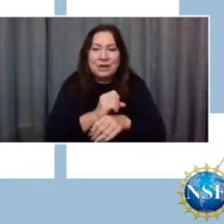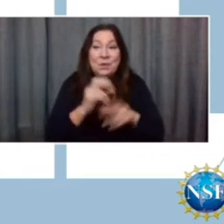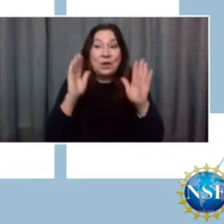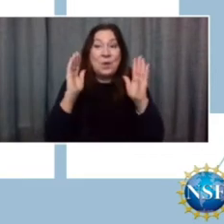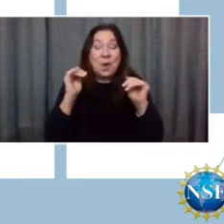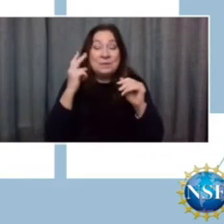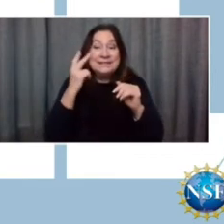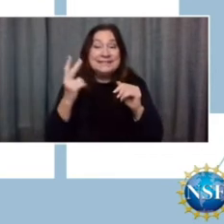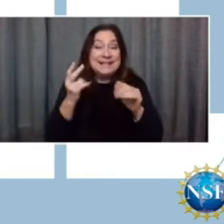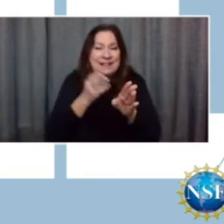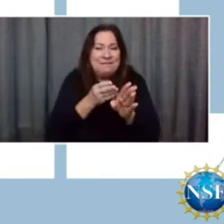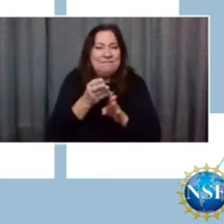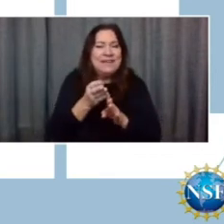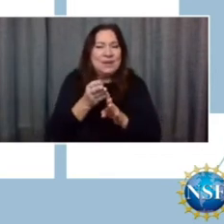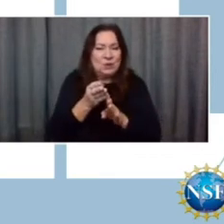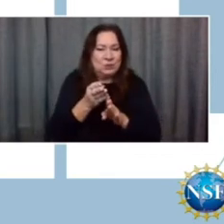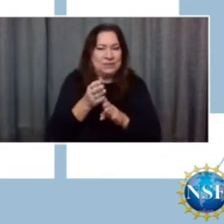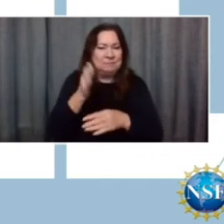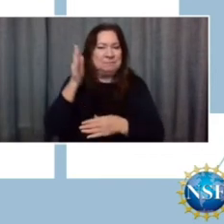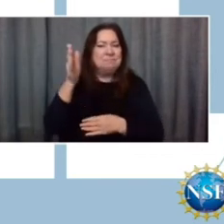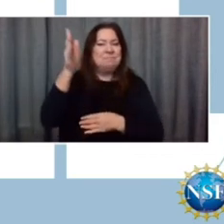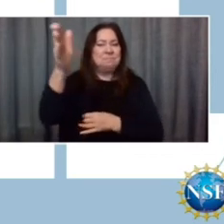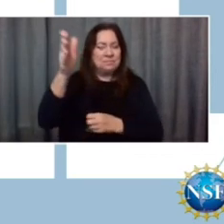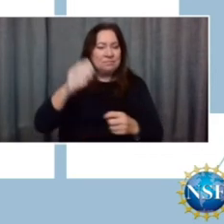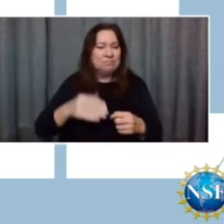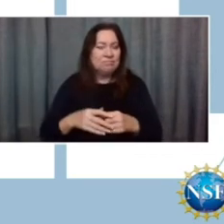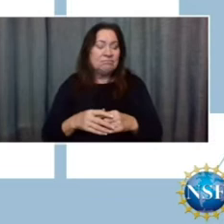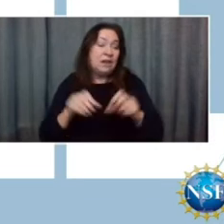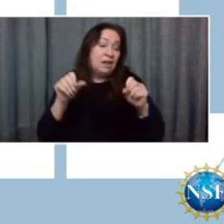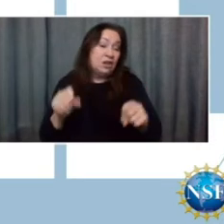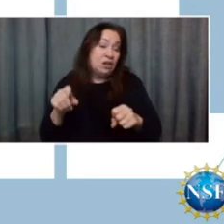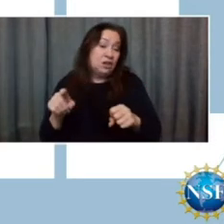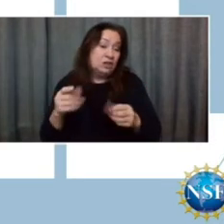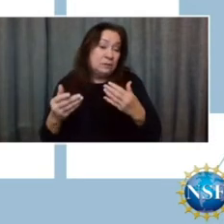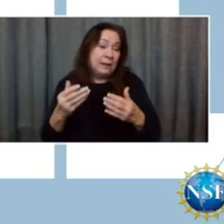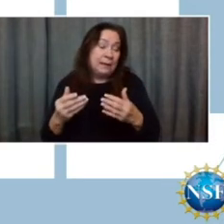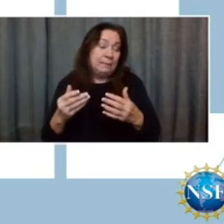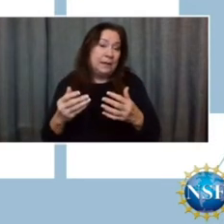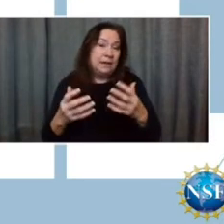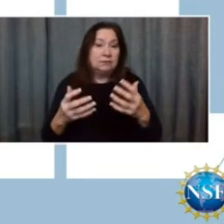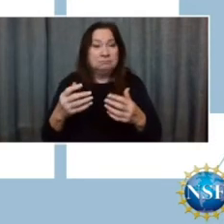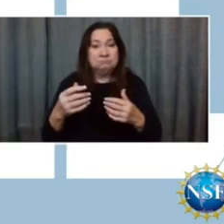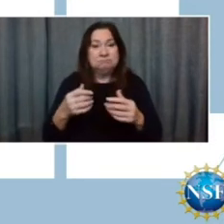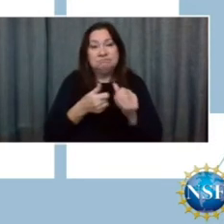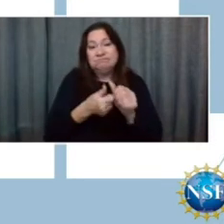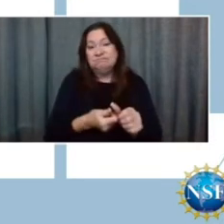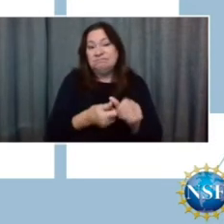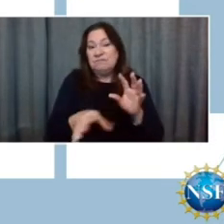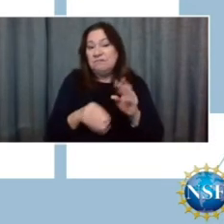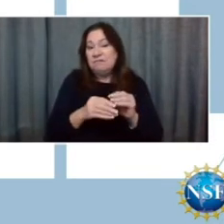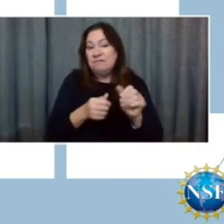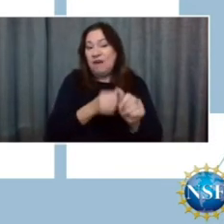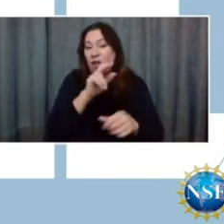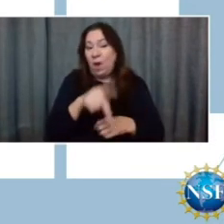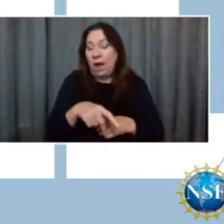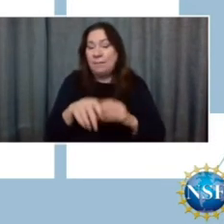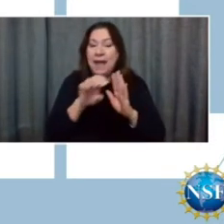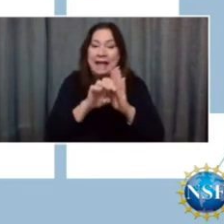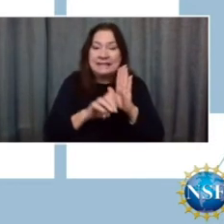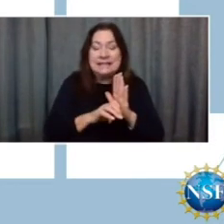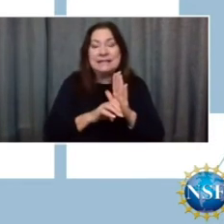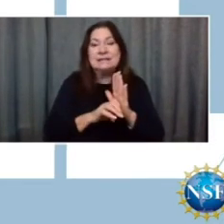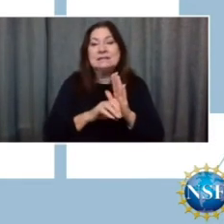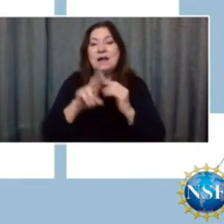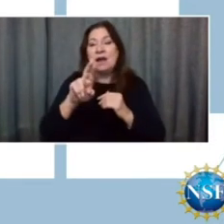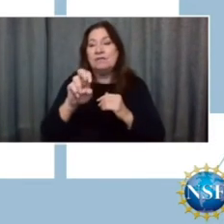the field. And I wonder if you could vibe with Remy's point about what are the ethics or the axiology that you're hoping